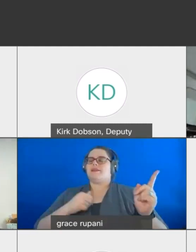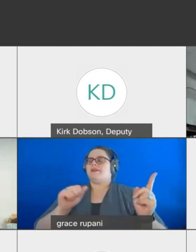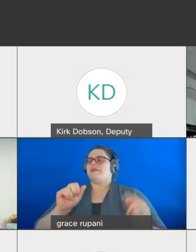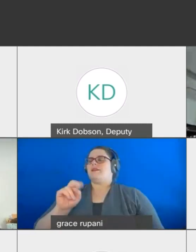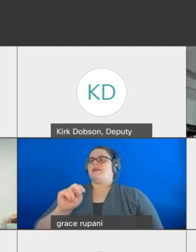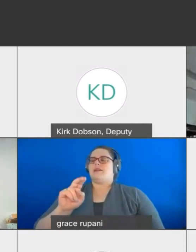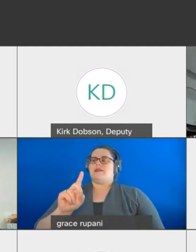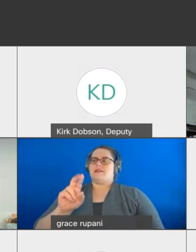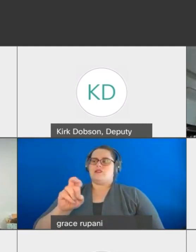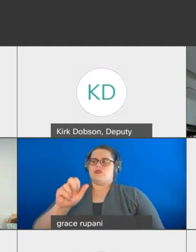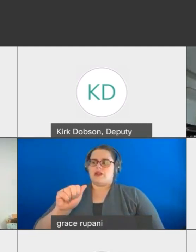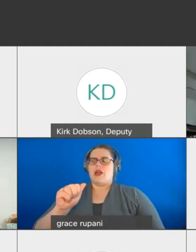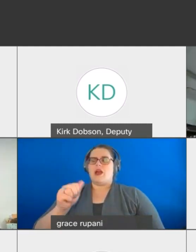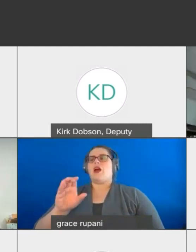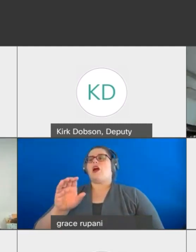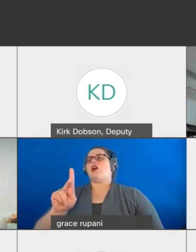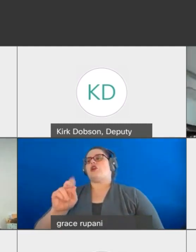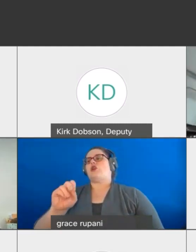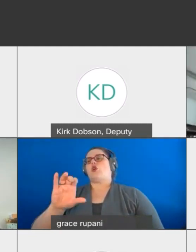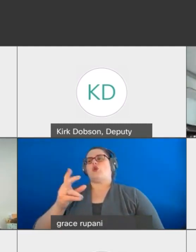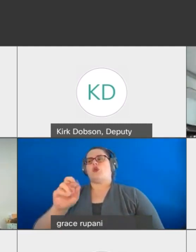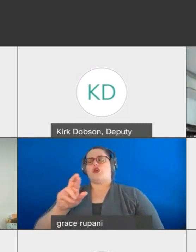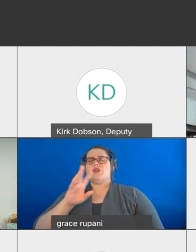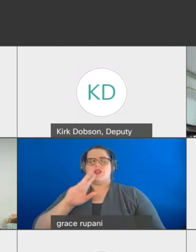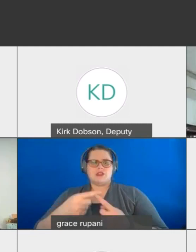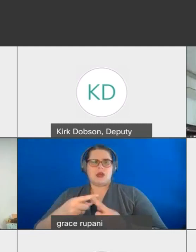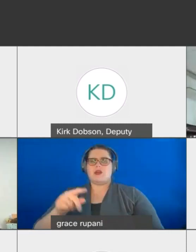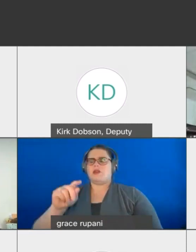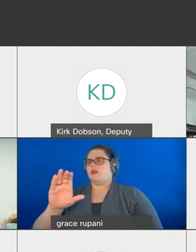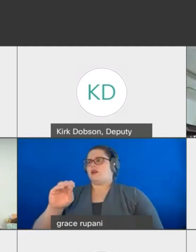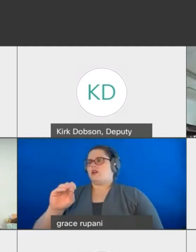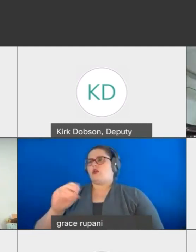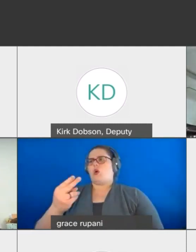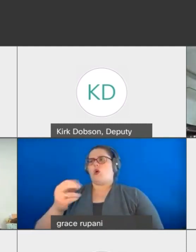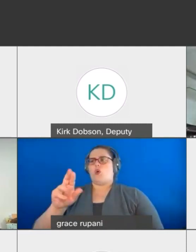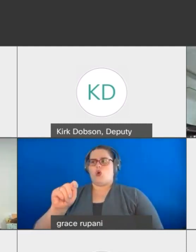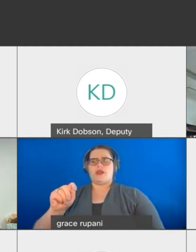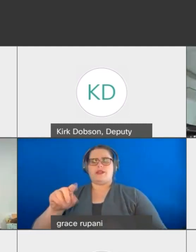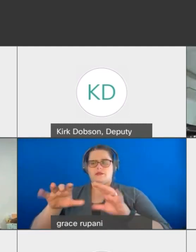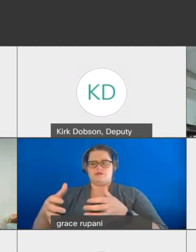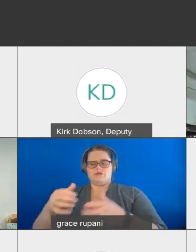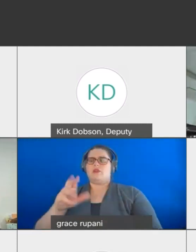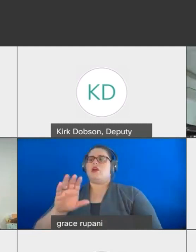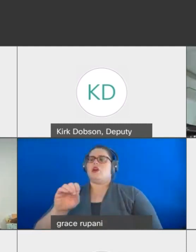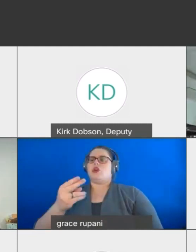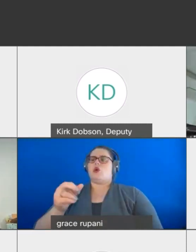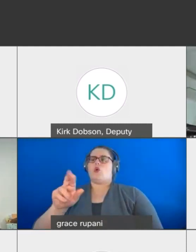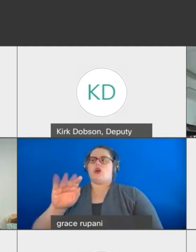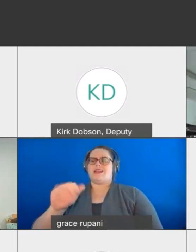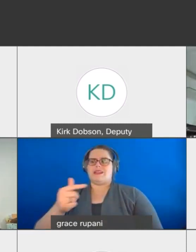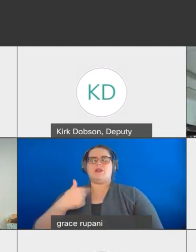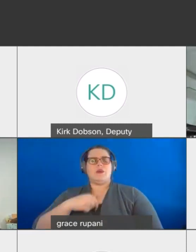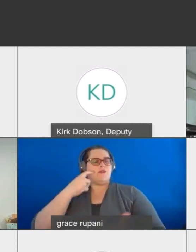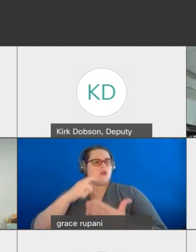cohorting recommendations, probably, or talked about cohorting as one of the things that we noticed during our tele-ICAR visits with the